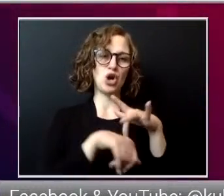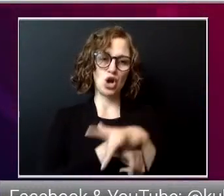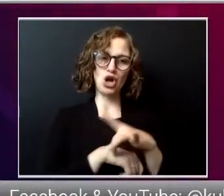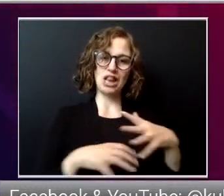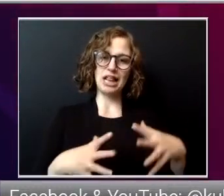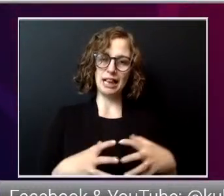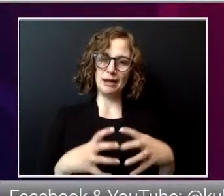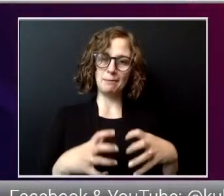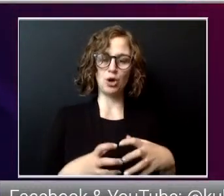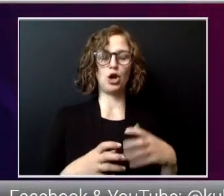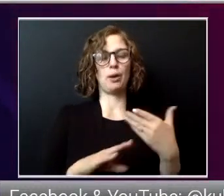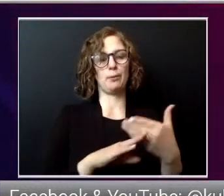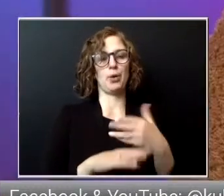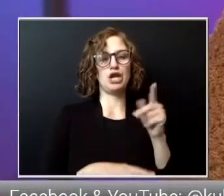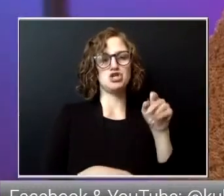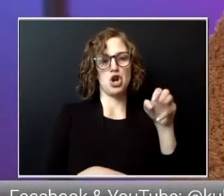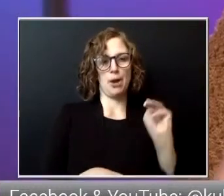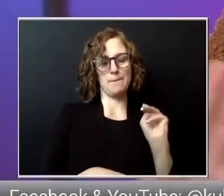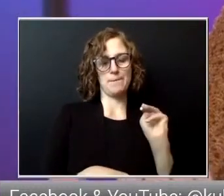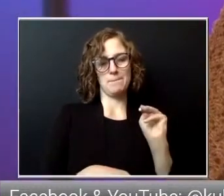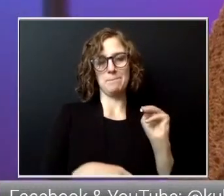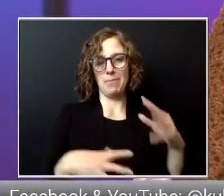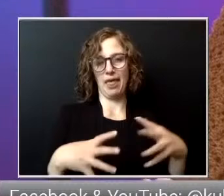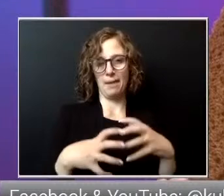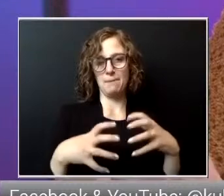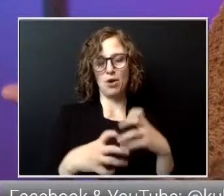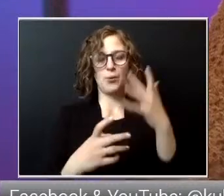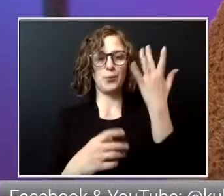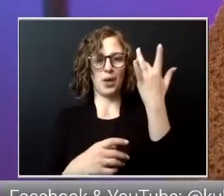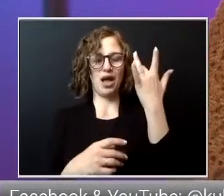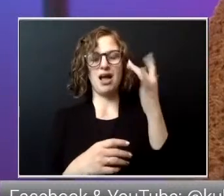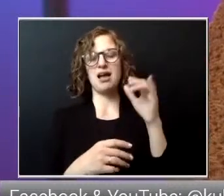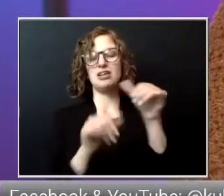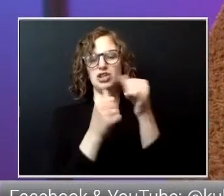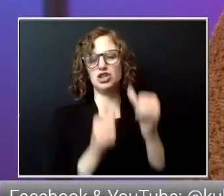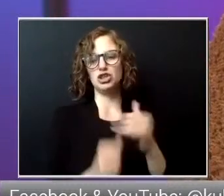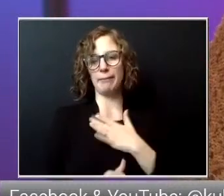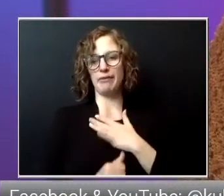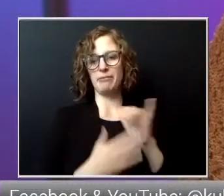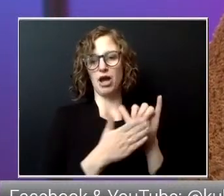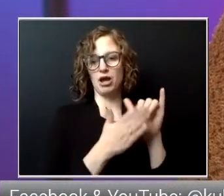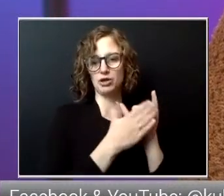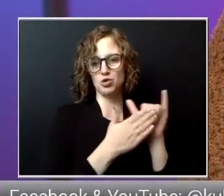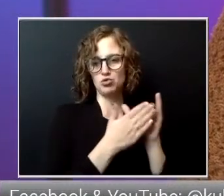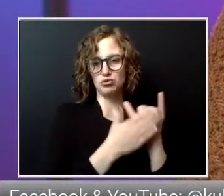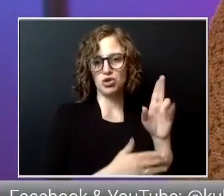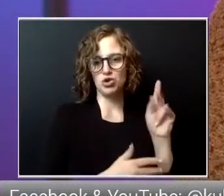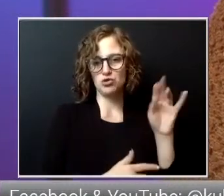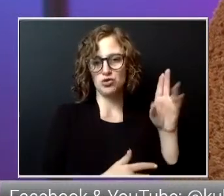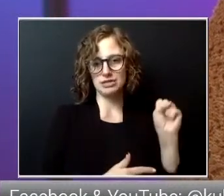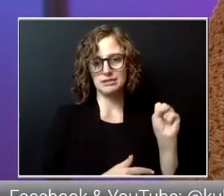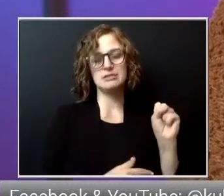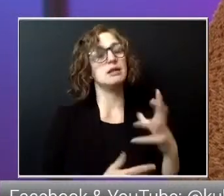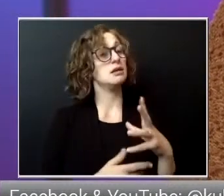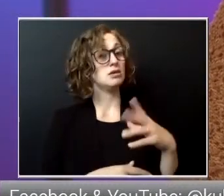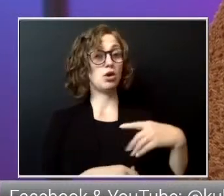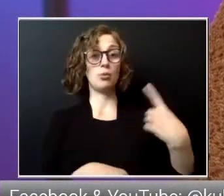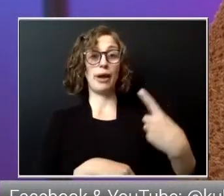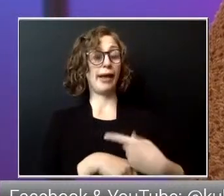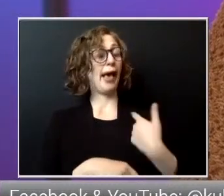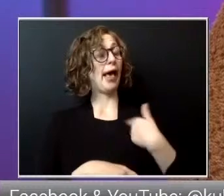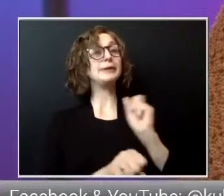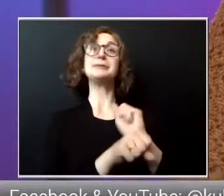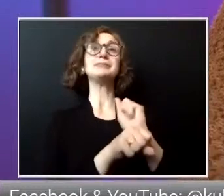due to the shape of my uterus. But I was at work one day and my water broke, and